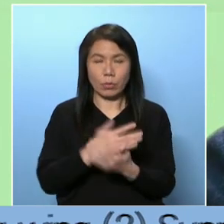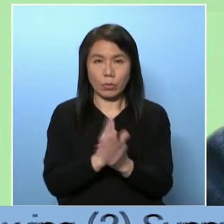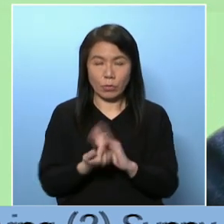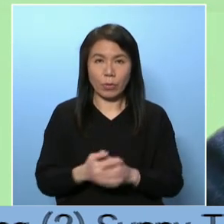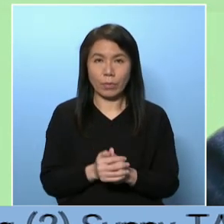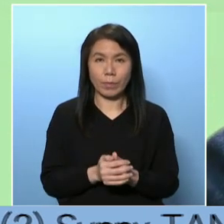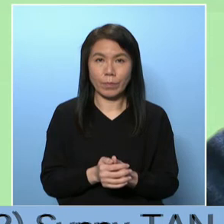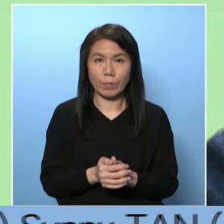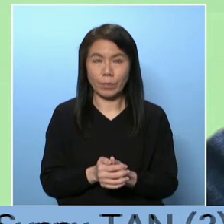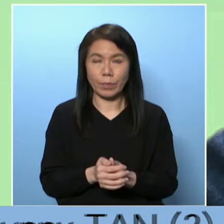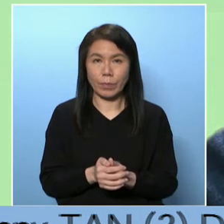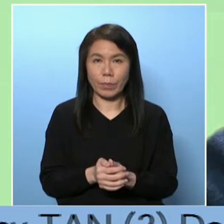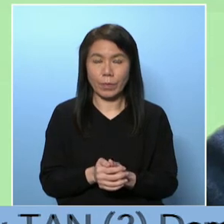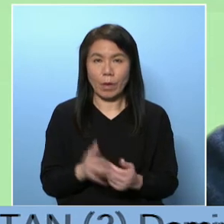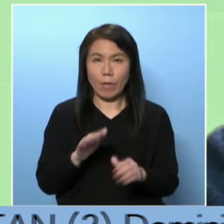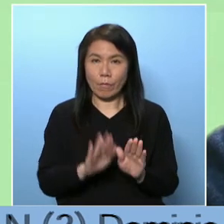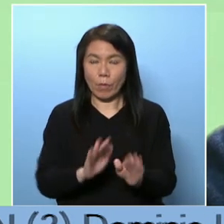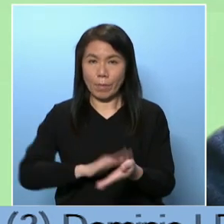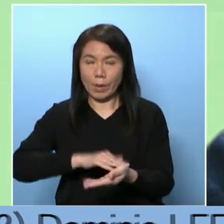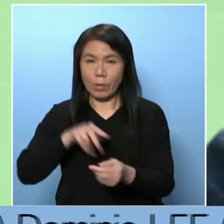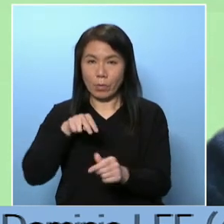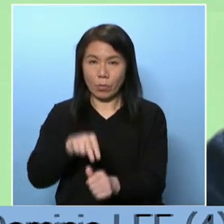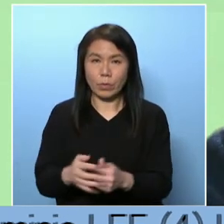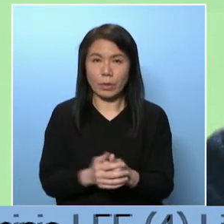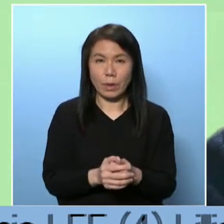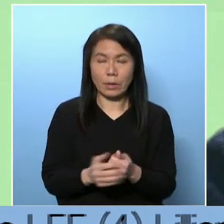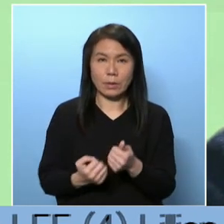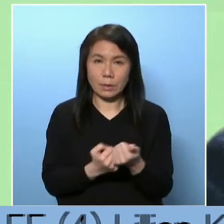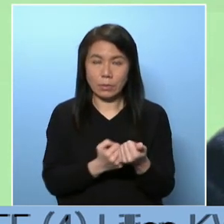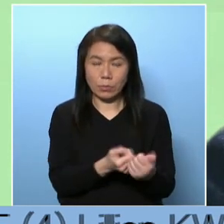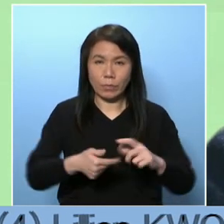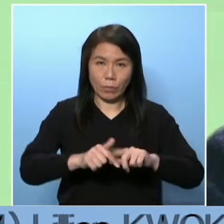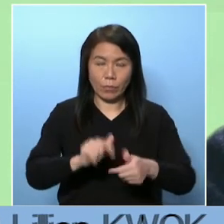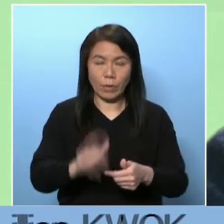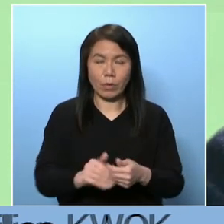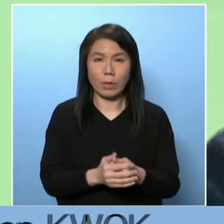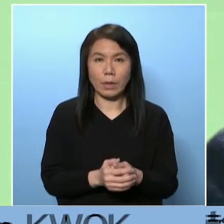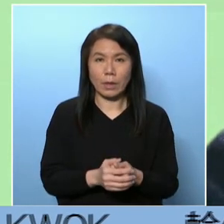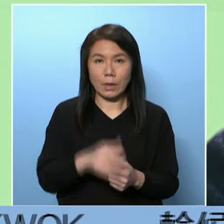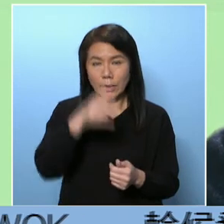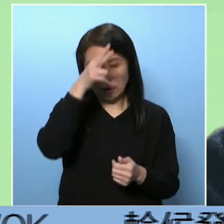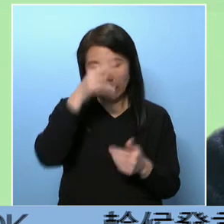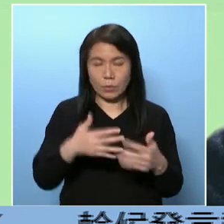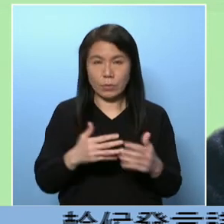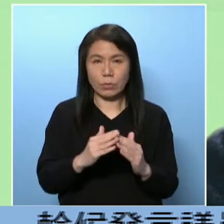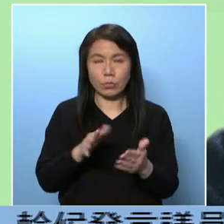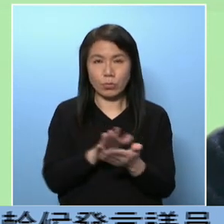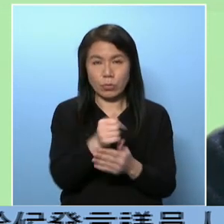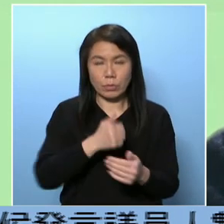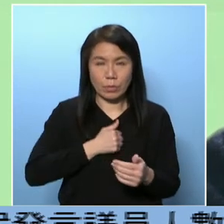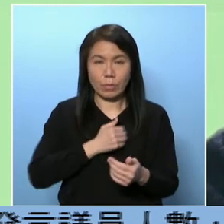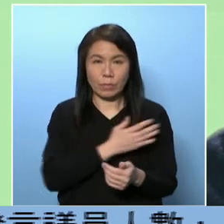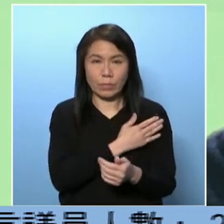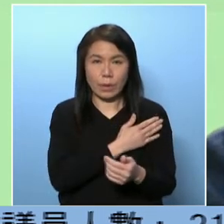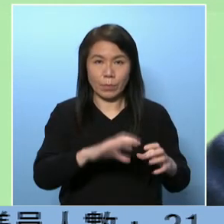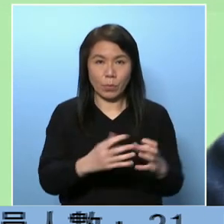this district-based teams. And therefore, in terms of pandemic management and also in terms of the support to the community, if that